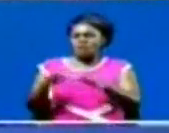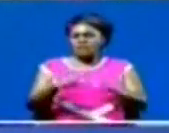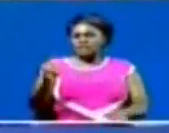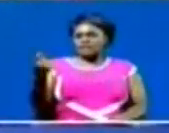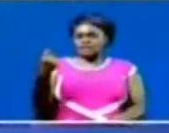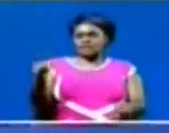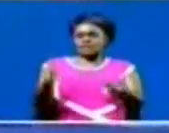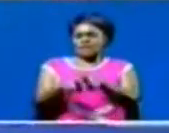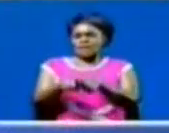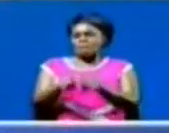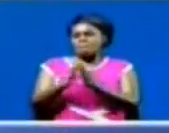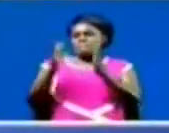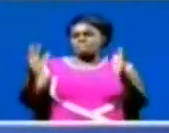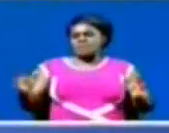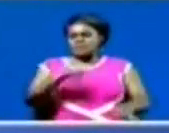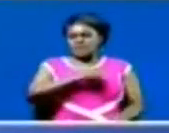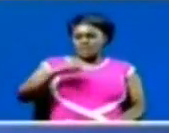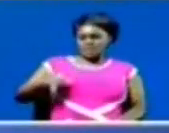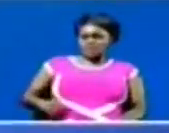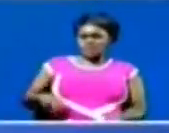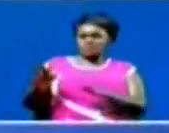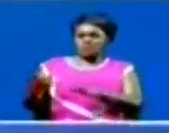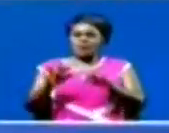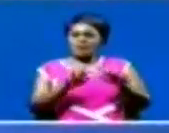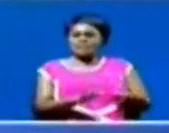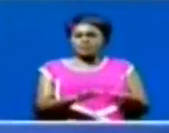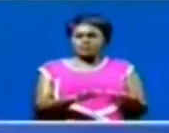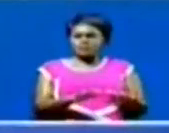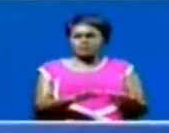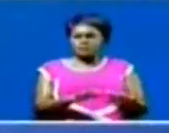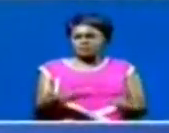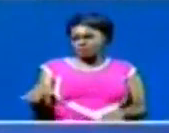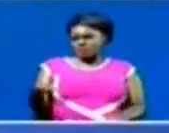being one of the big Chinese tilapia destinations.